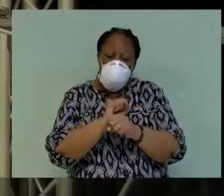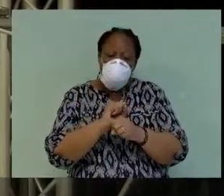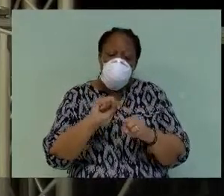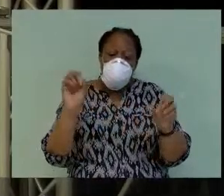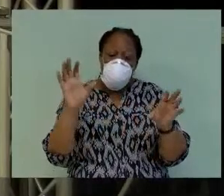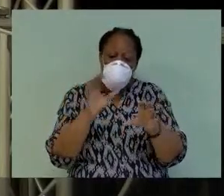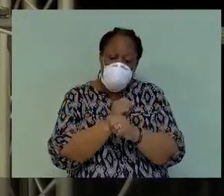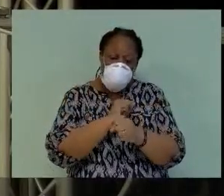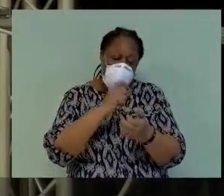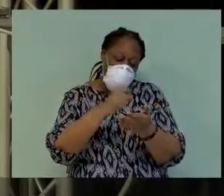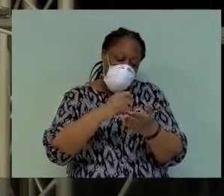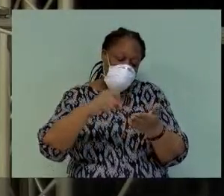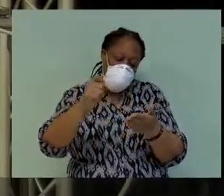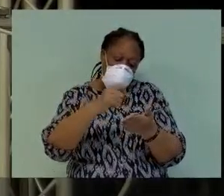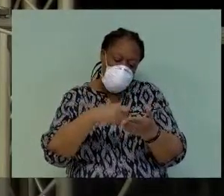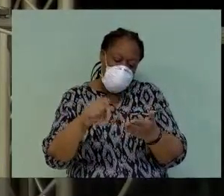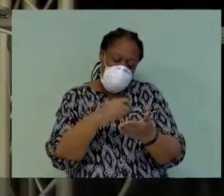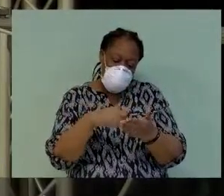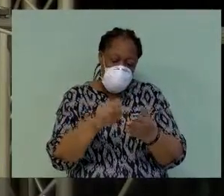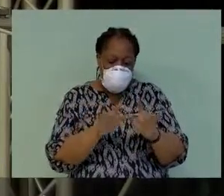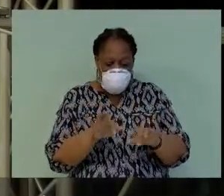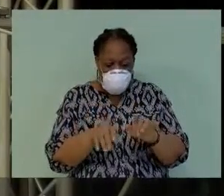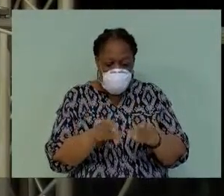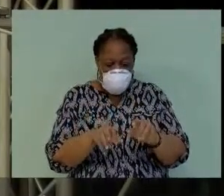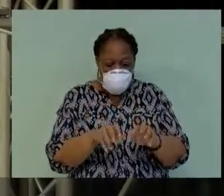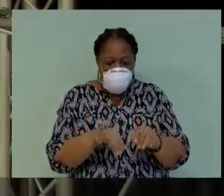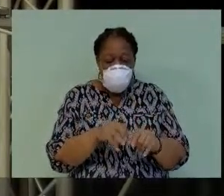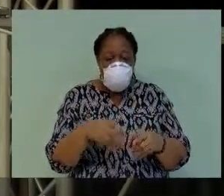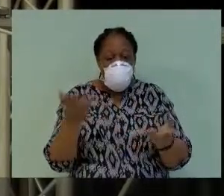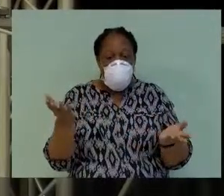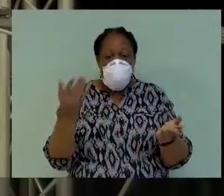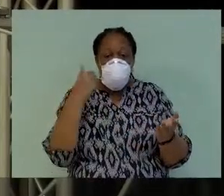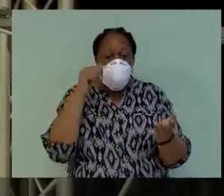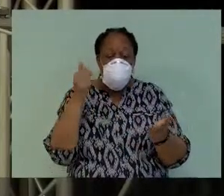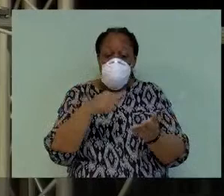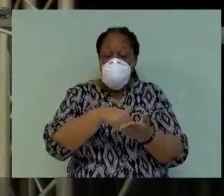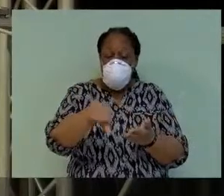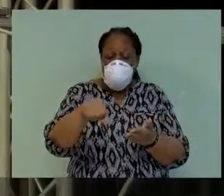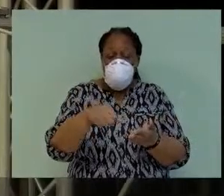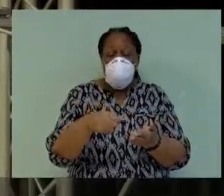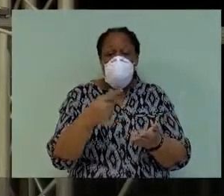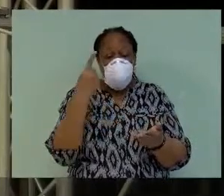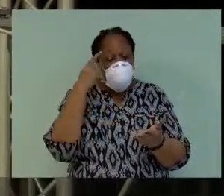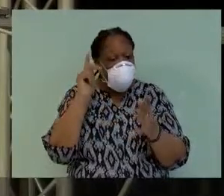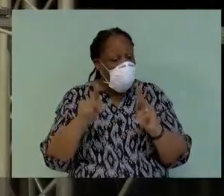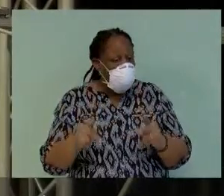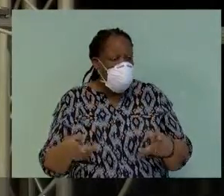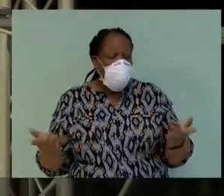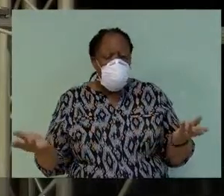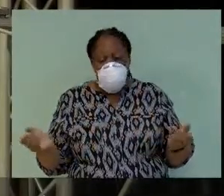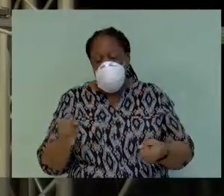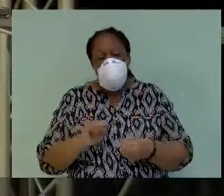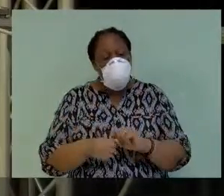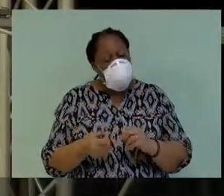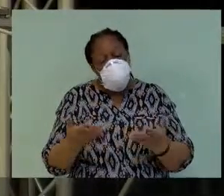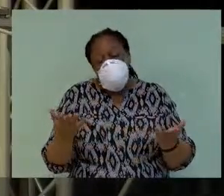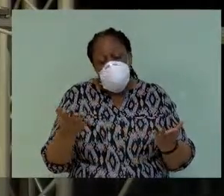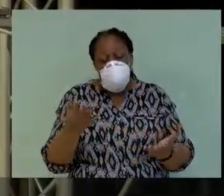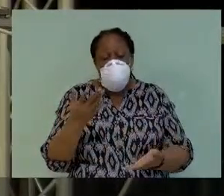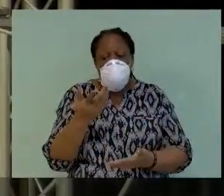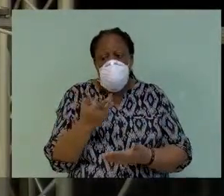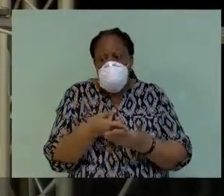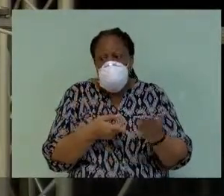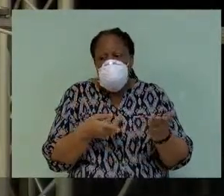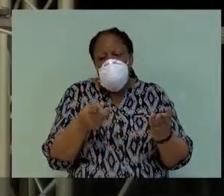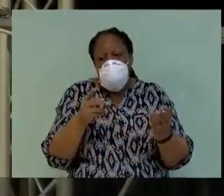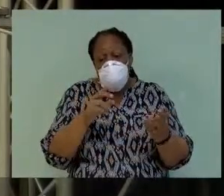one set of rules that you want to establish. It depends on the various